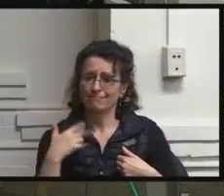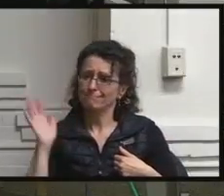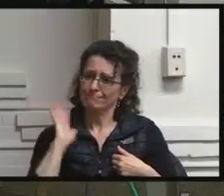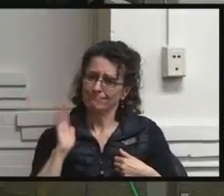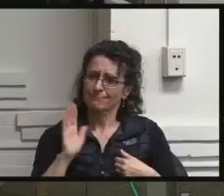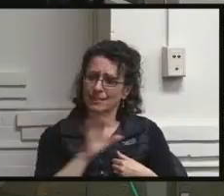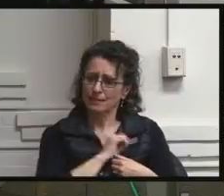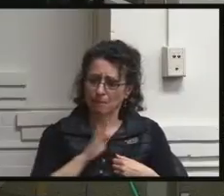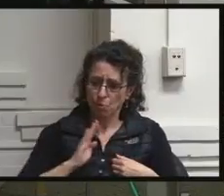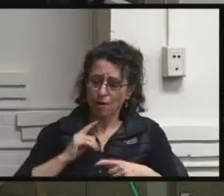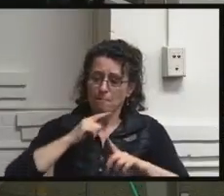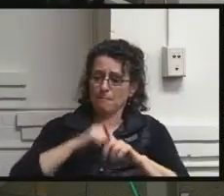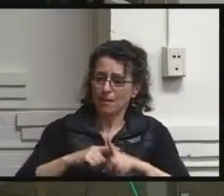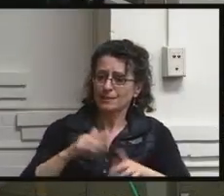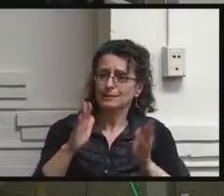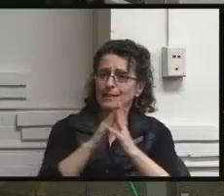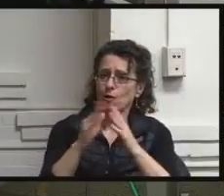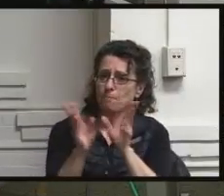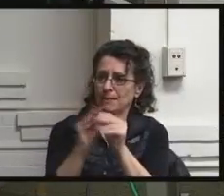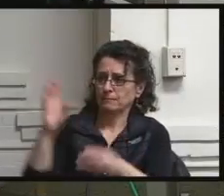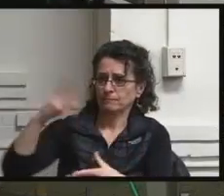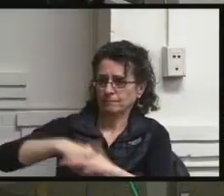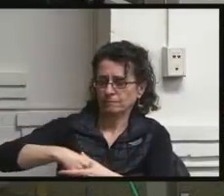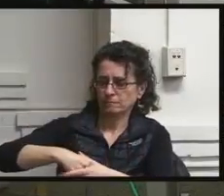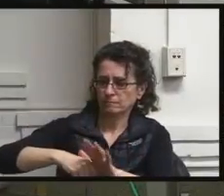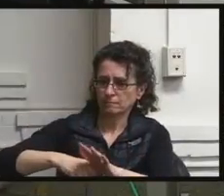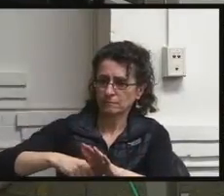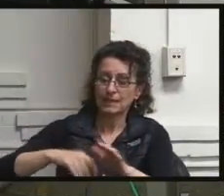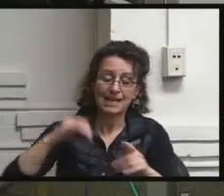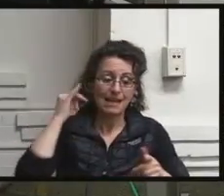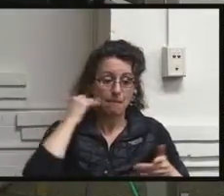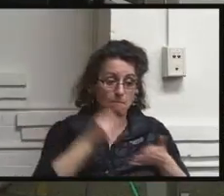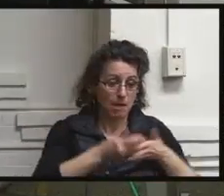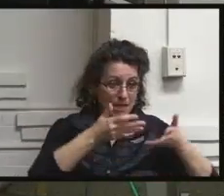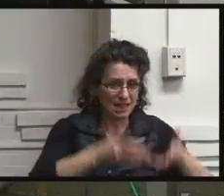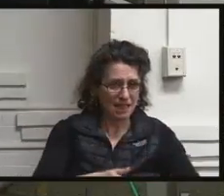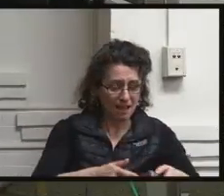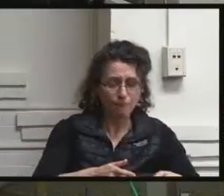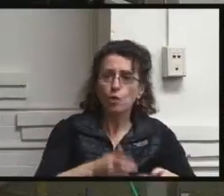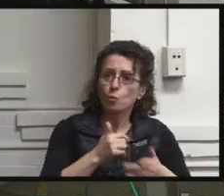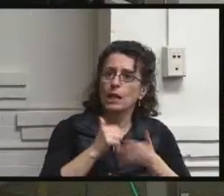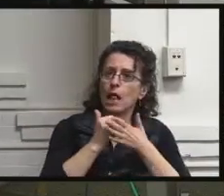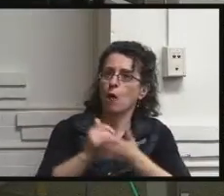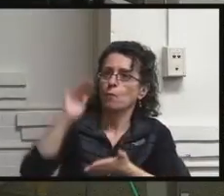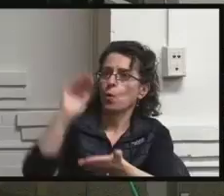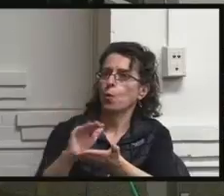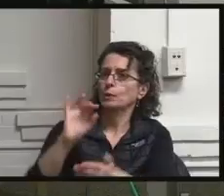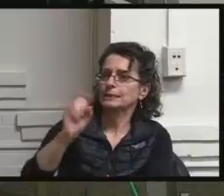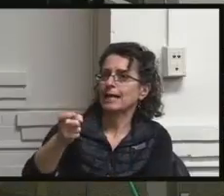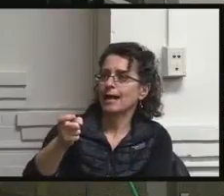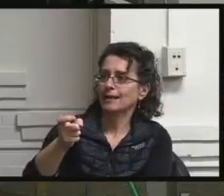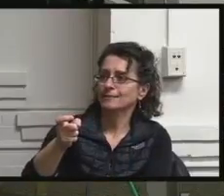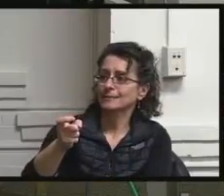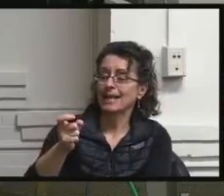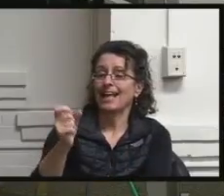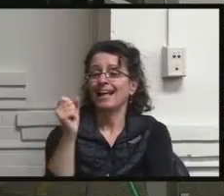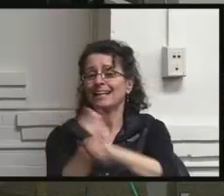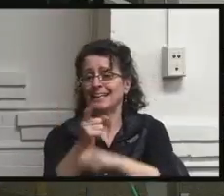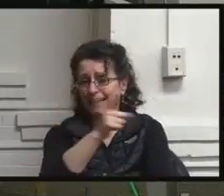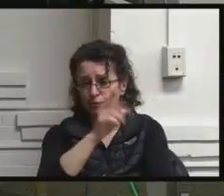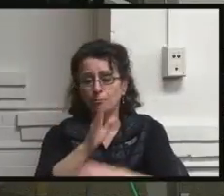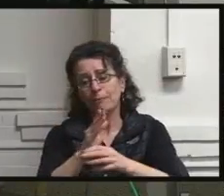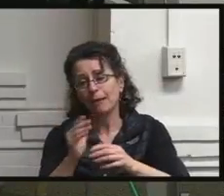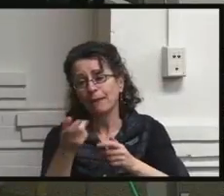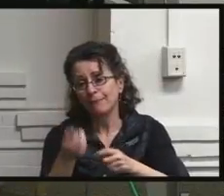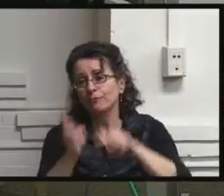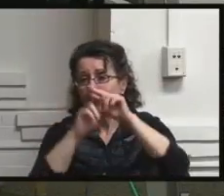surplus revenue is gone to reduce the taxes, and the following year you end up making it up. So we